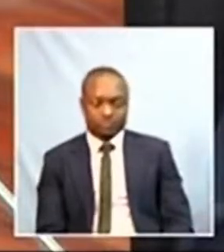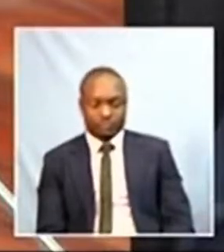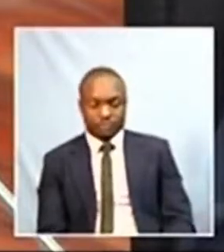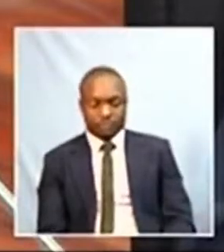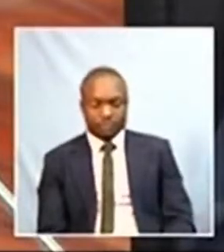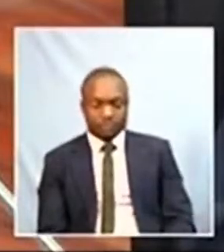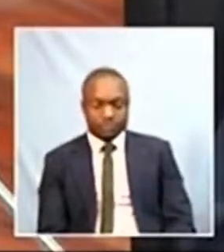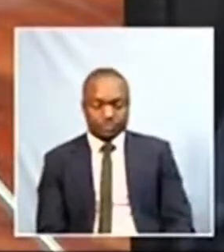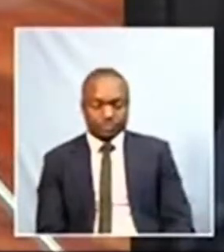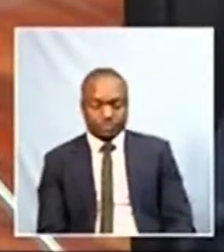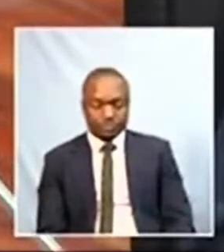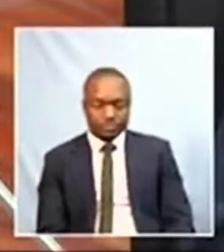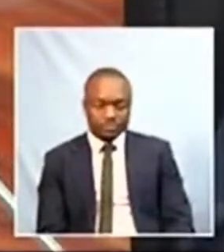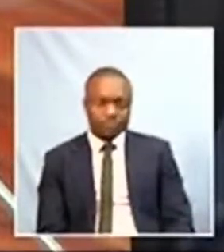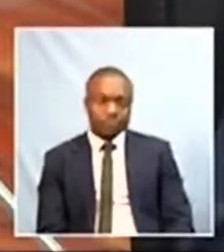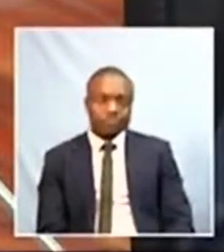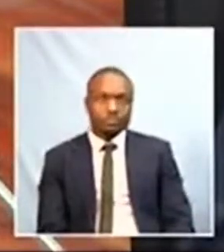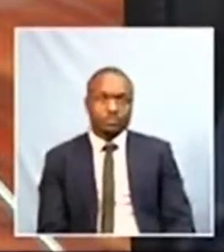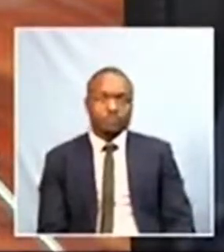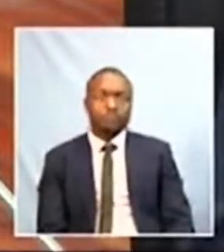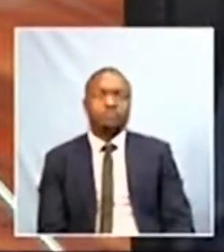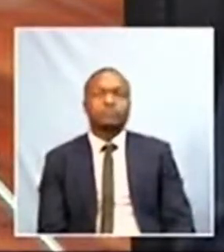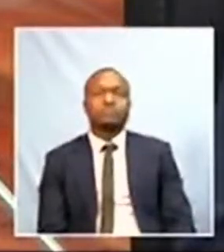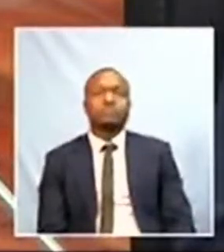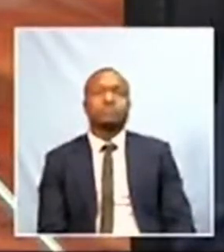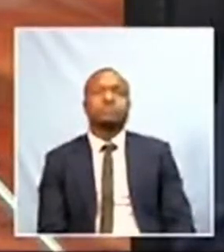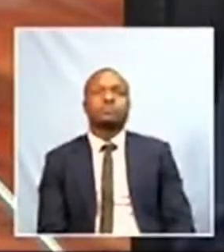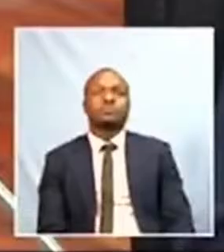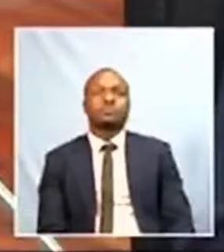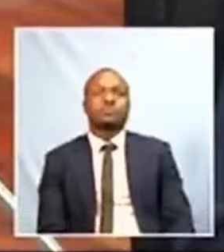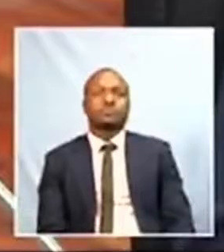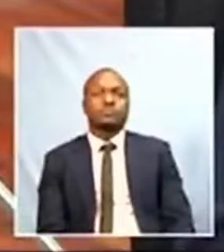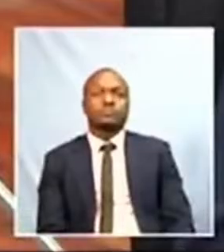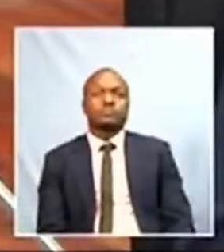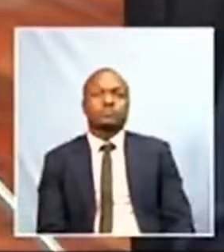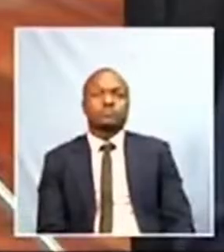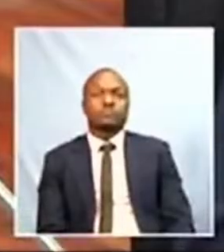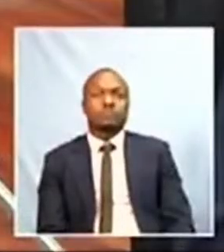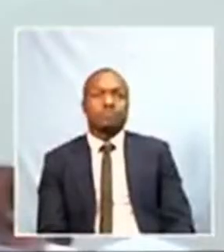The table for the action taken on the matter.